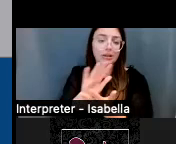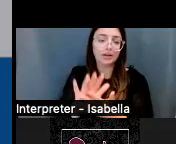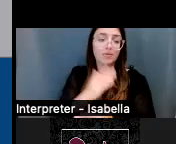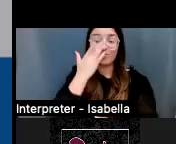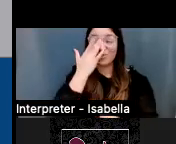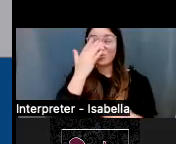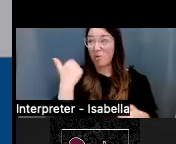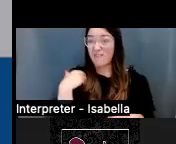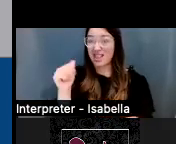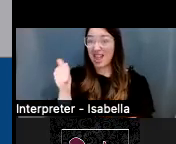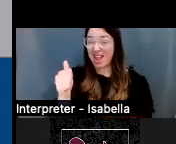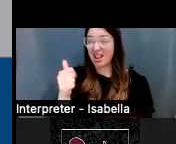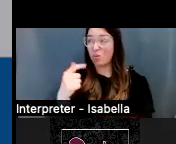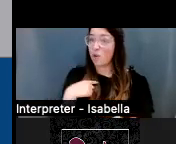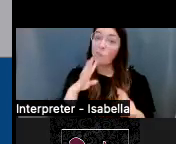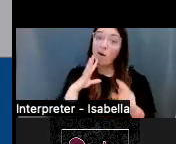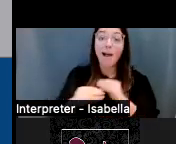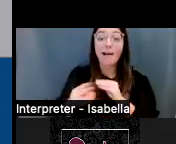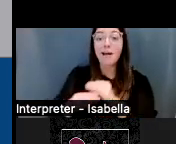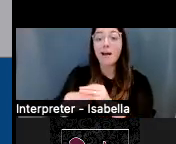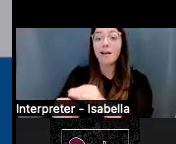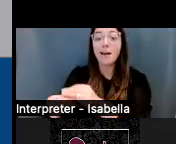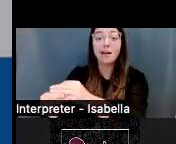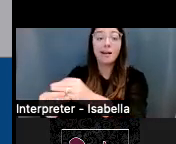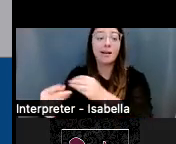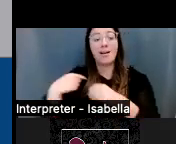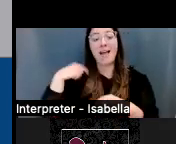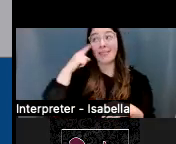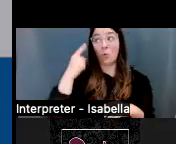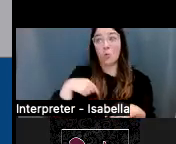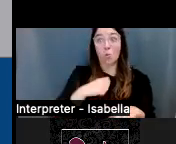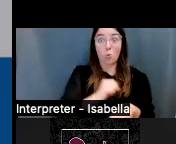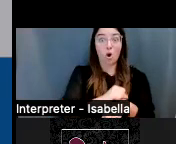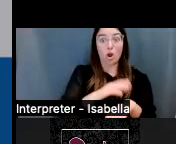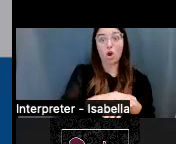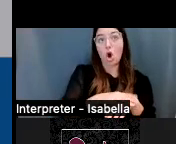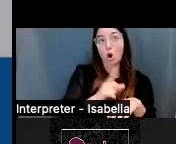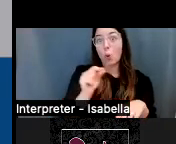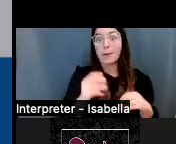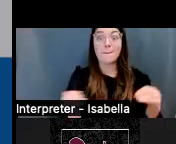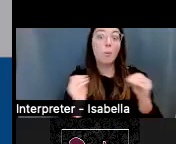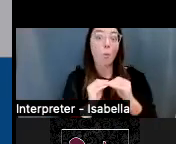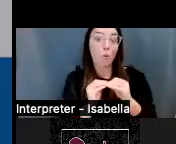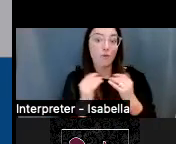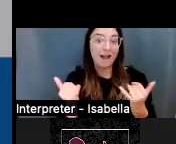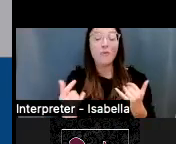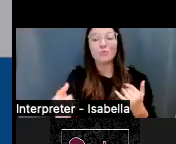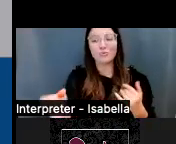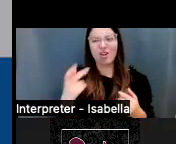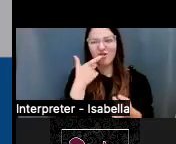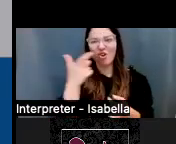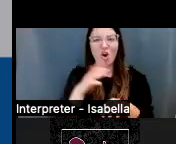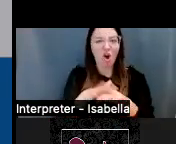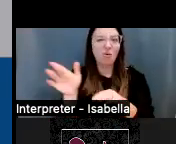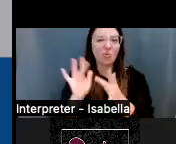think at last count, we have about 20 or so in the works. So you can look for those on